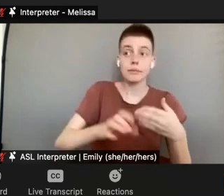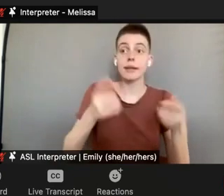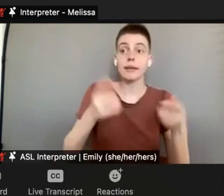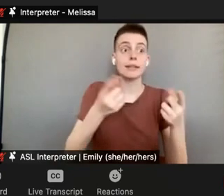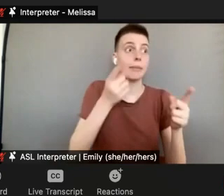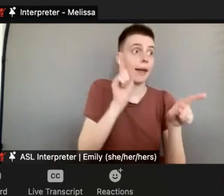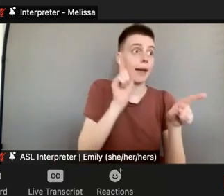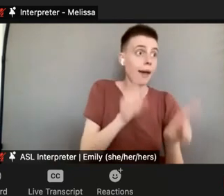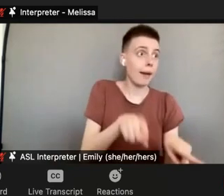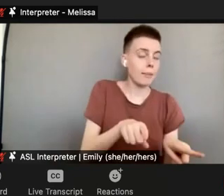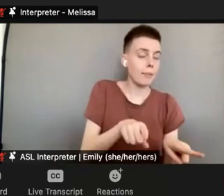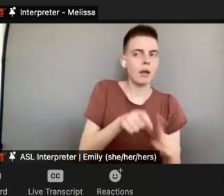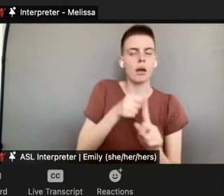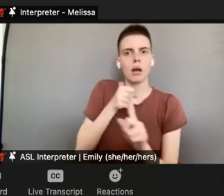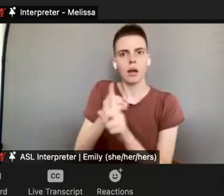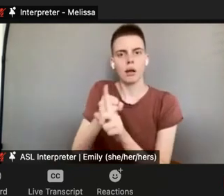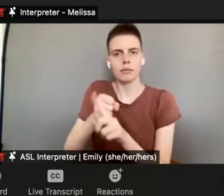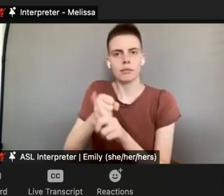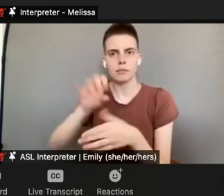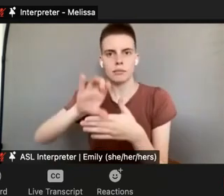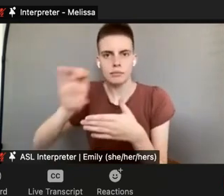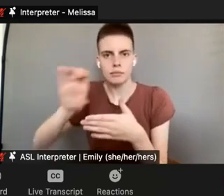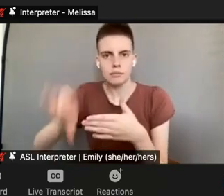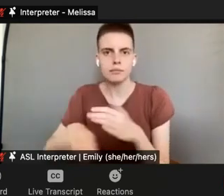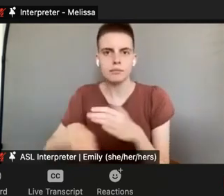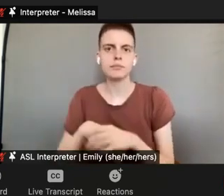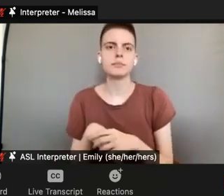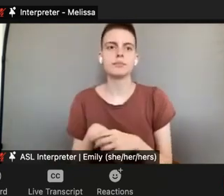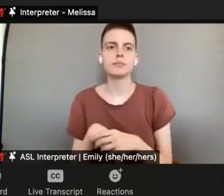children with CVI have experienced disappointment?